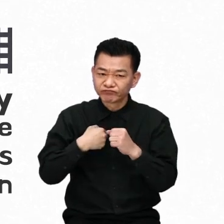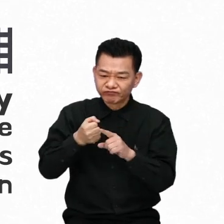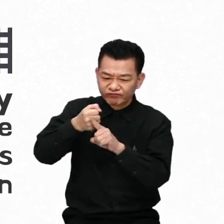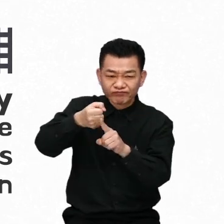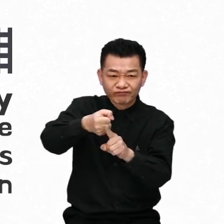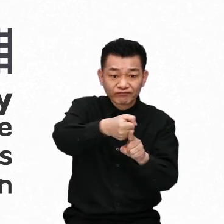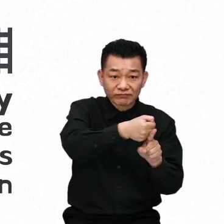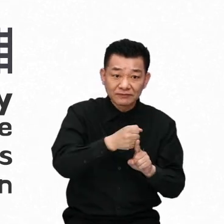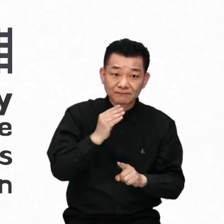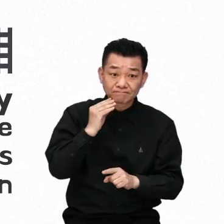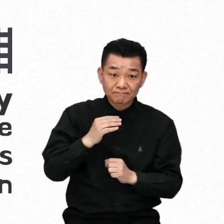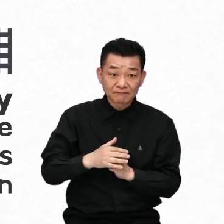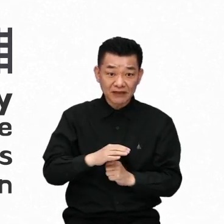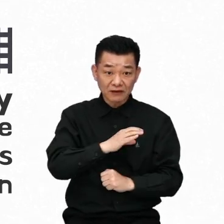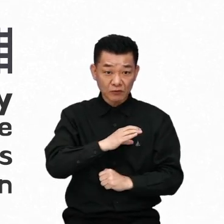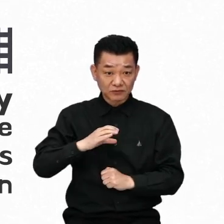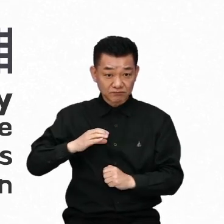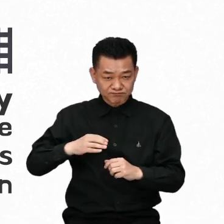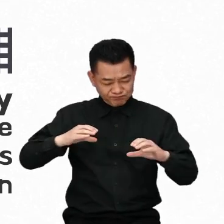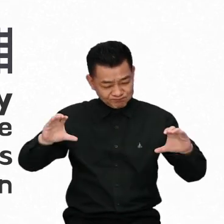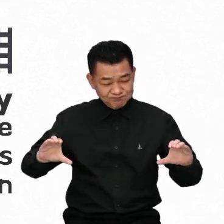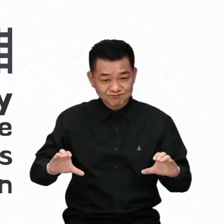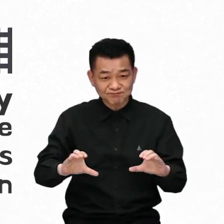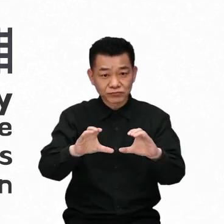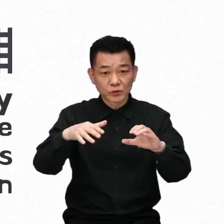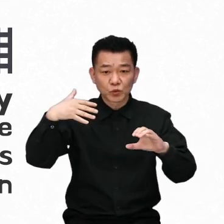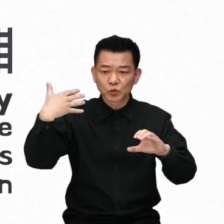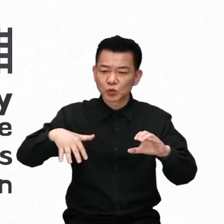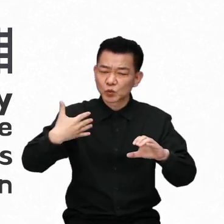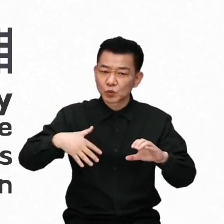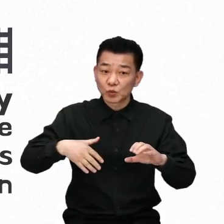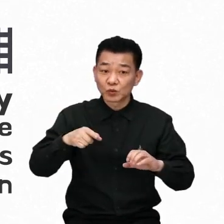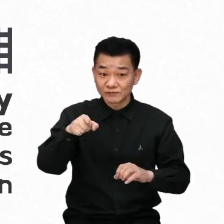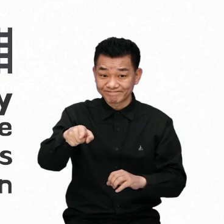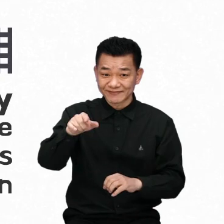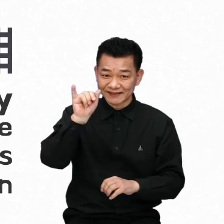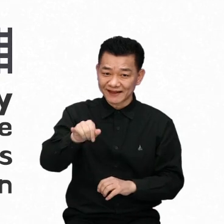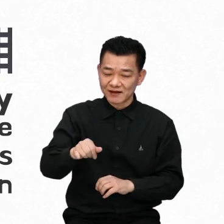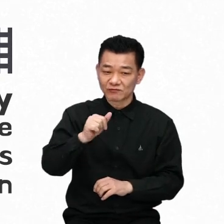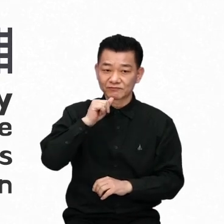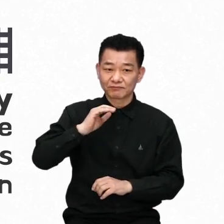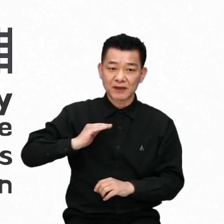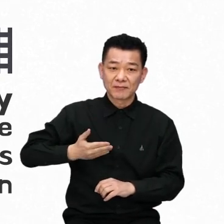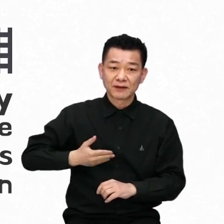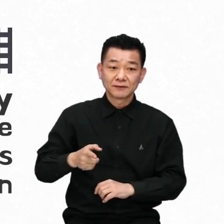of Persons with Disabilities as a chairperson based on her experiences.